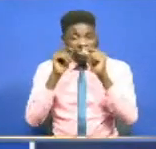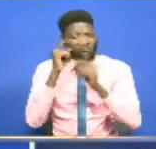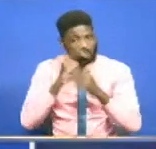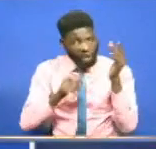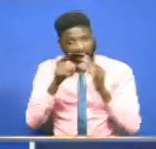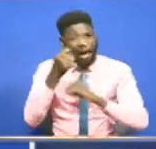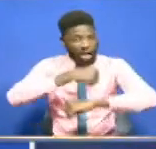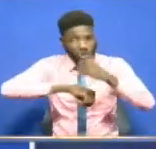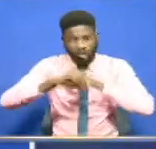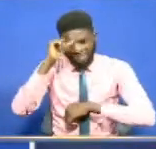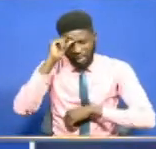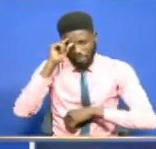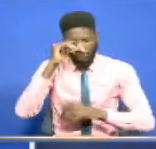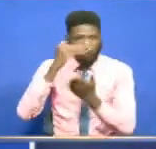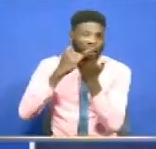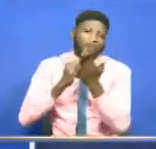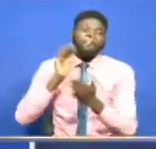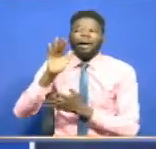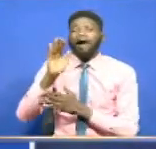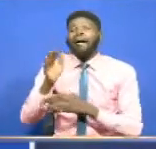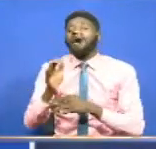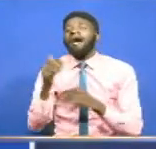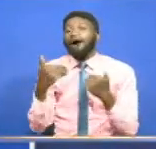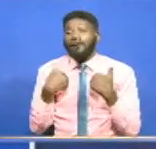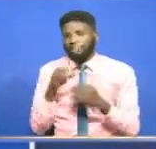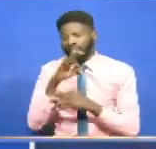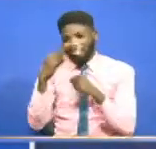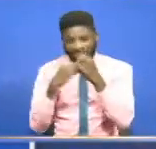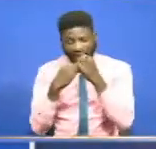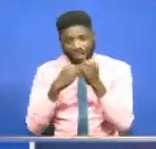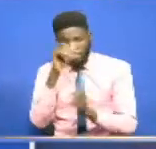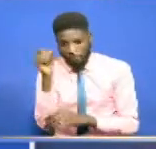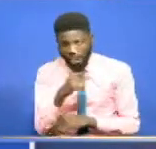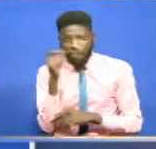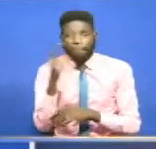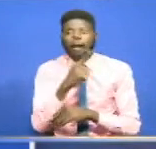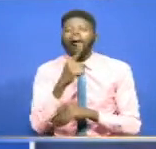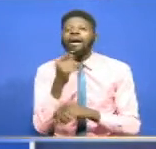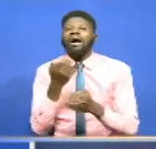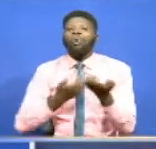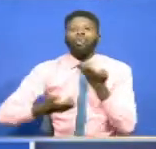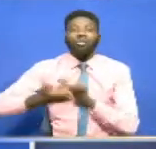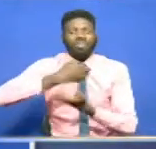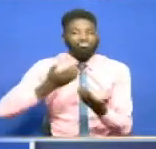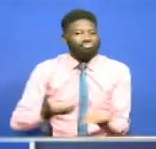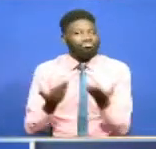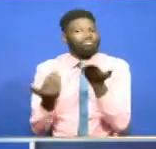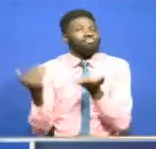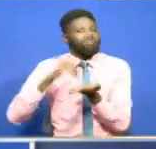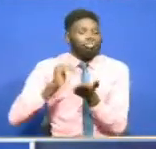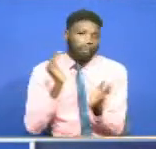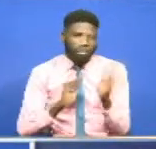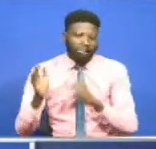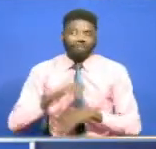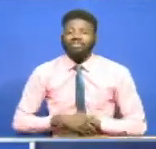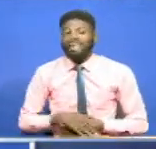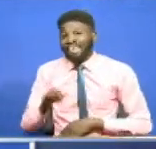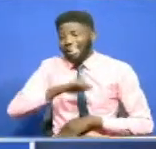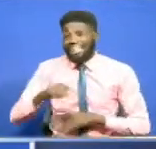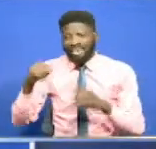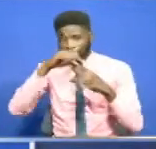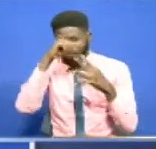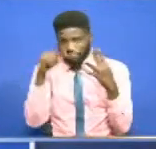initiative that will facilitate a 38-month economic recovery plan. Four key areas will be covered in the program,